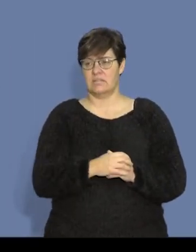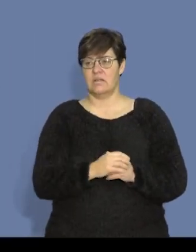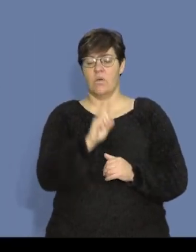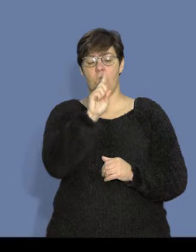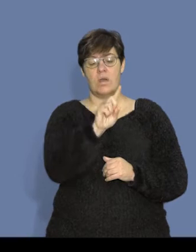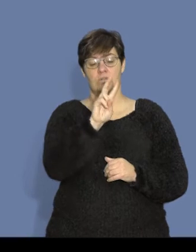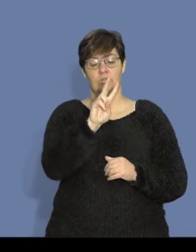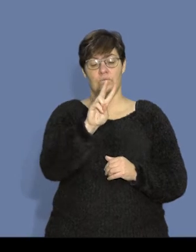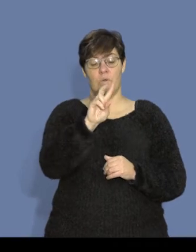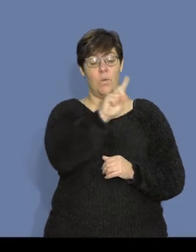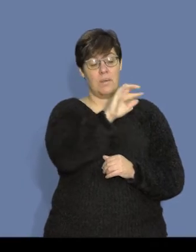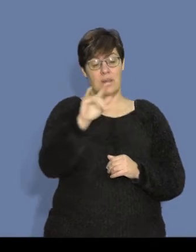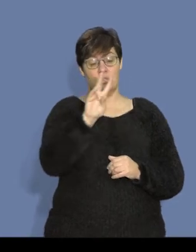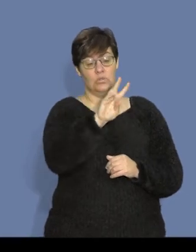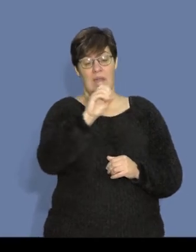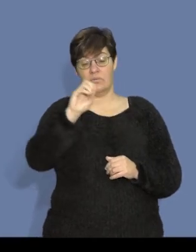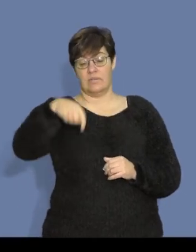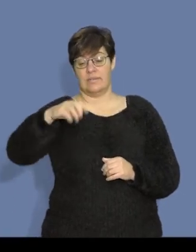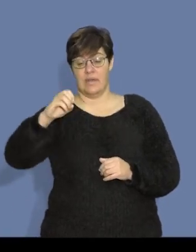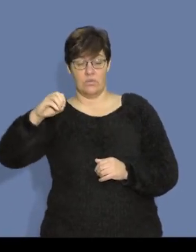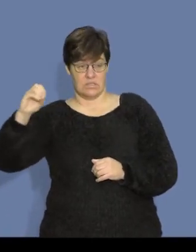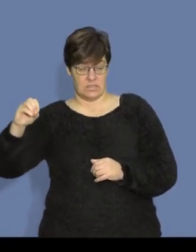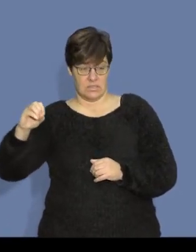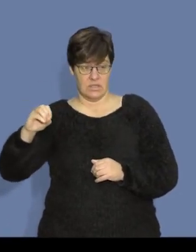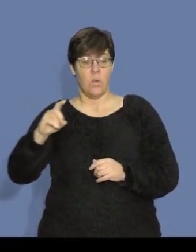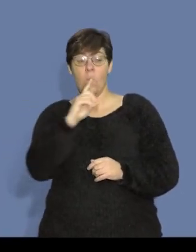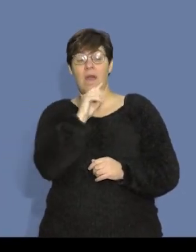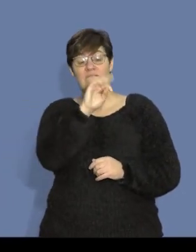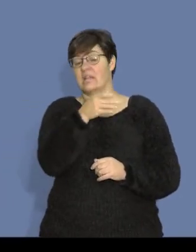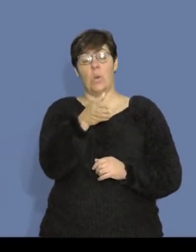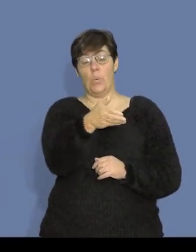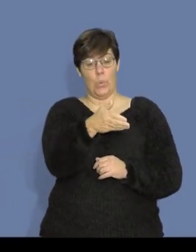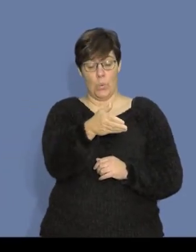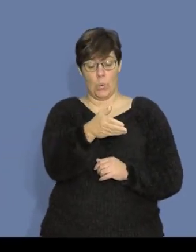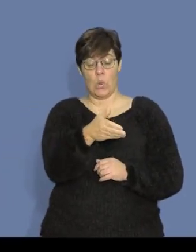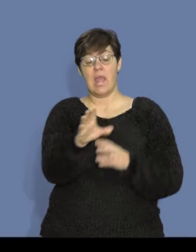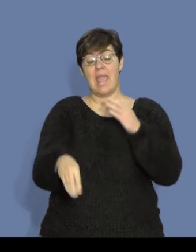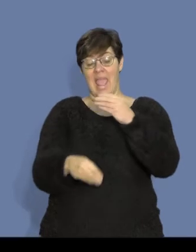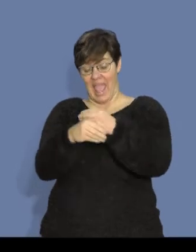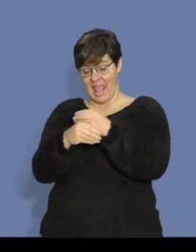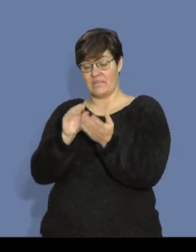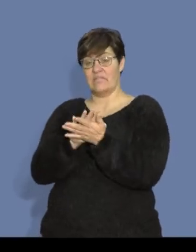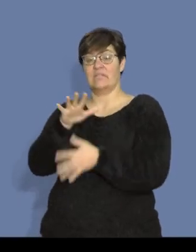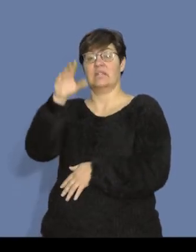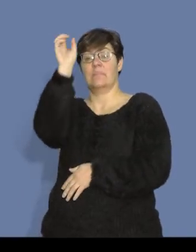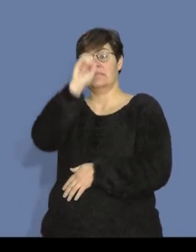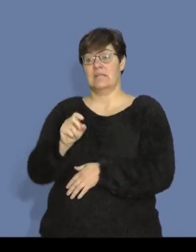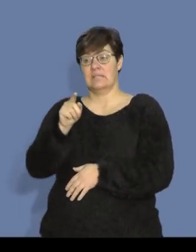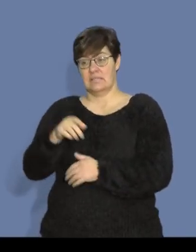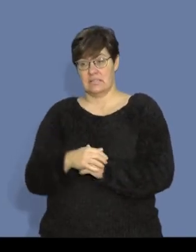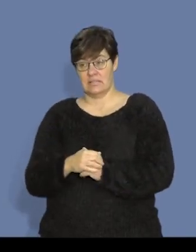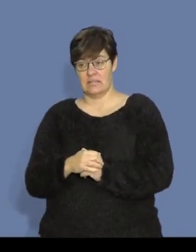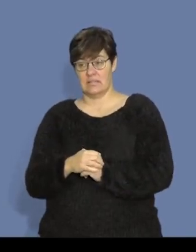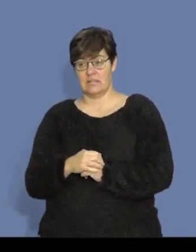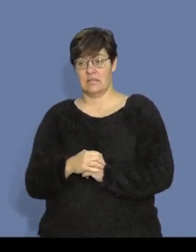it is. It's your 1,200,000, which is exclusive of VAT. Add the 15% VAT to it,